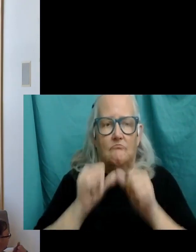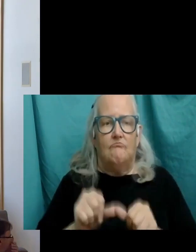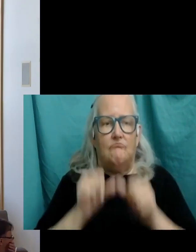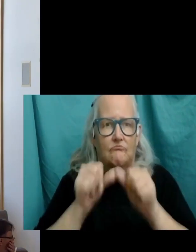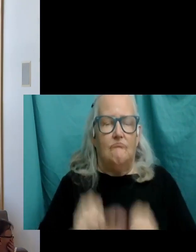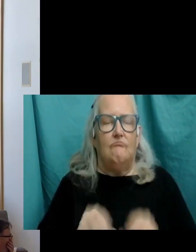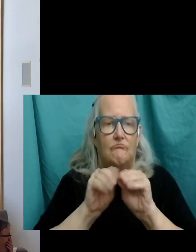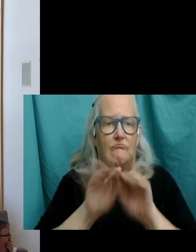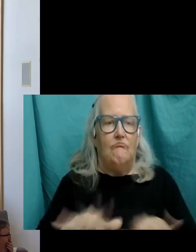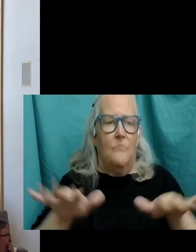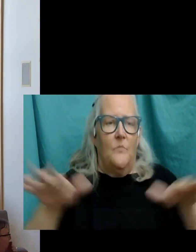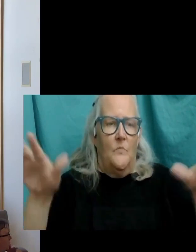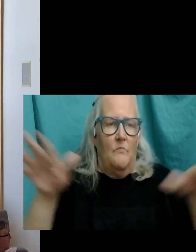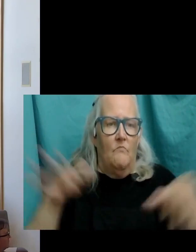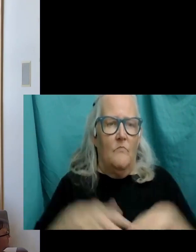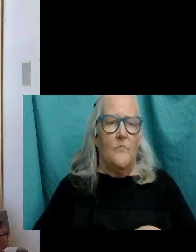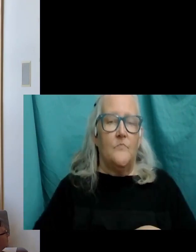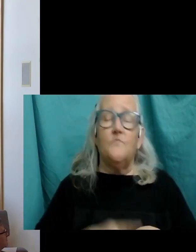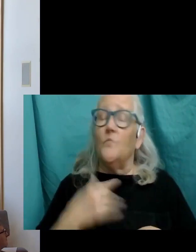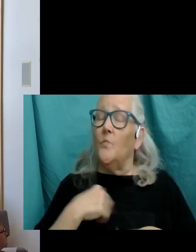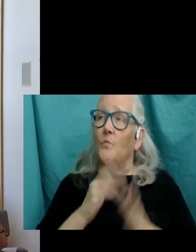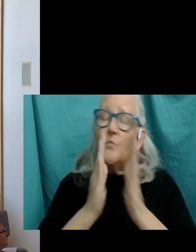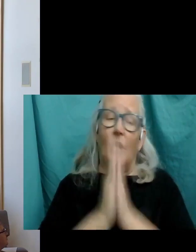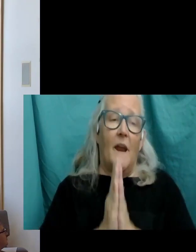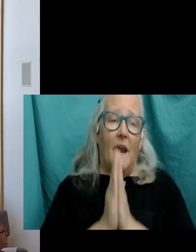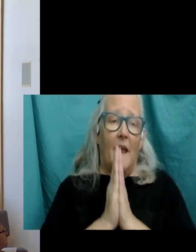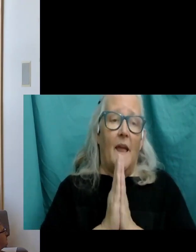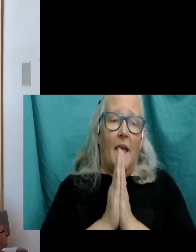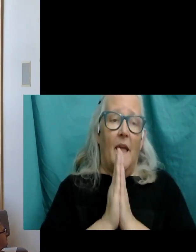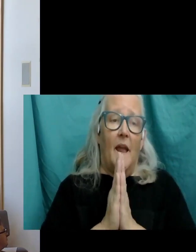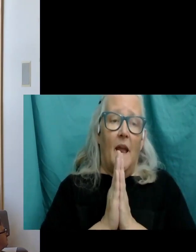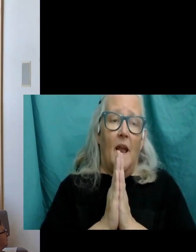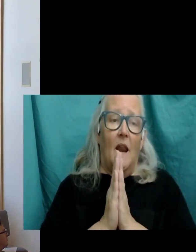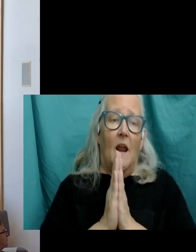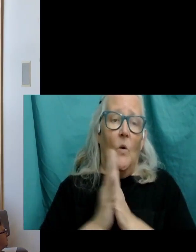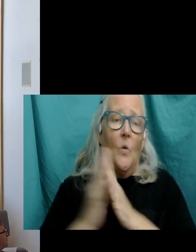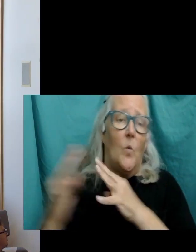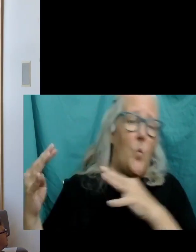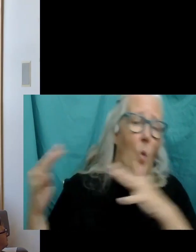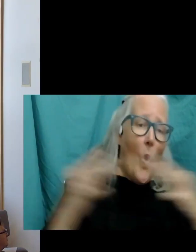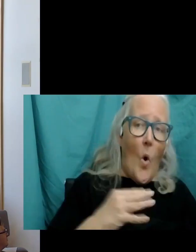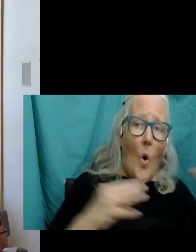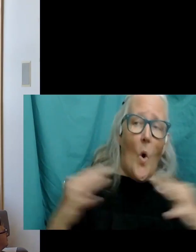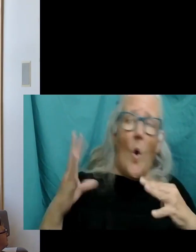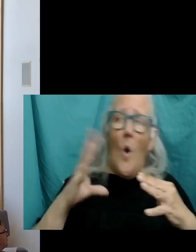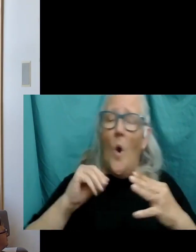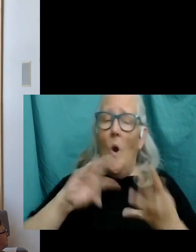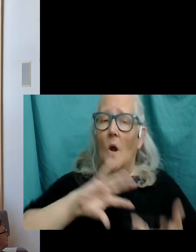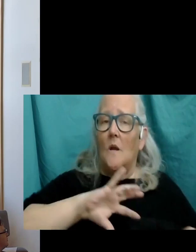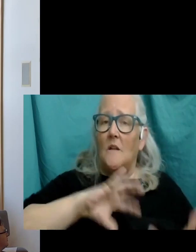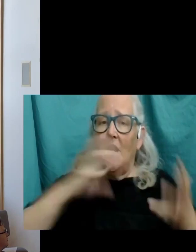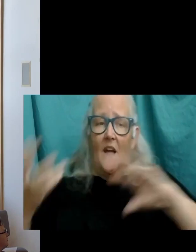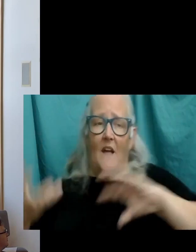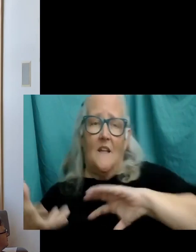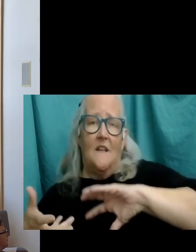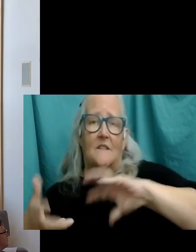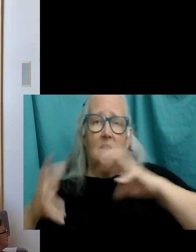round, and pray that the wars and